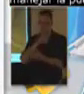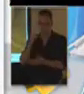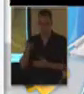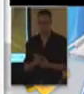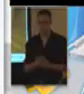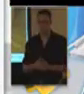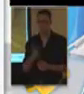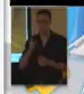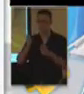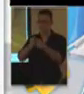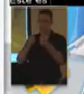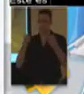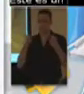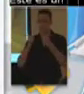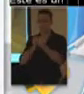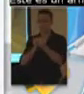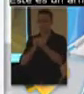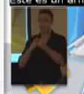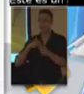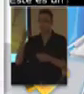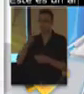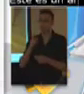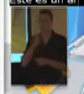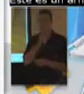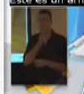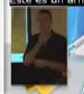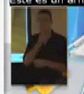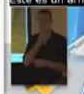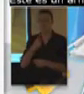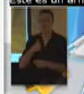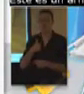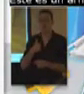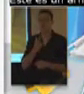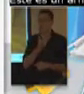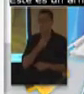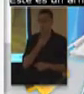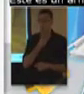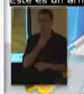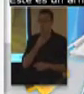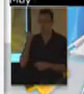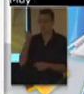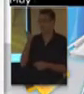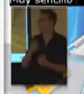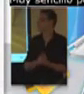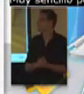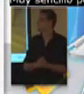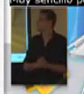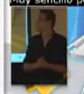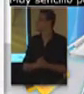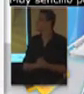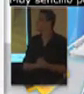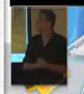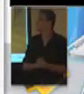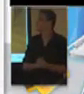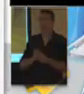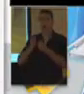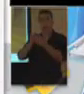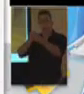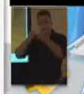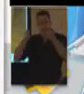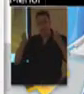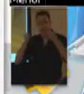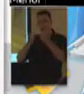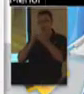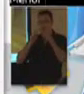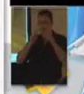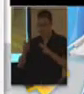blind, the door, etc. And this is a kind of cupboard wardrobe which is very good. When